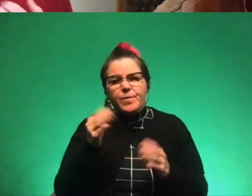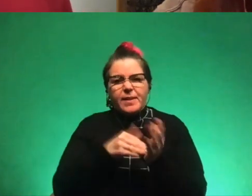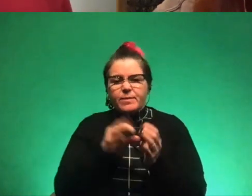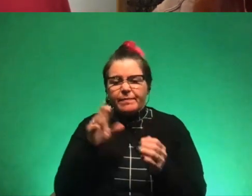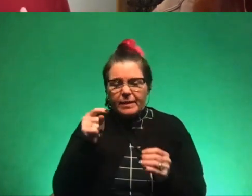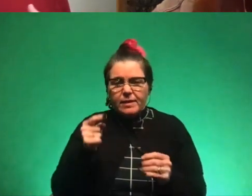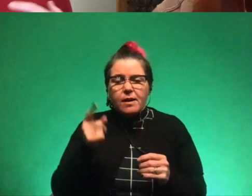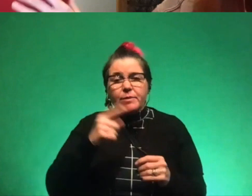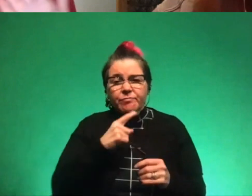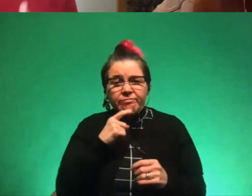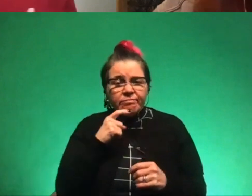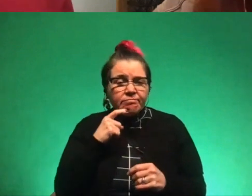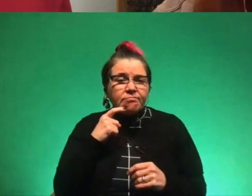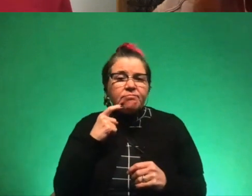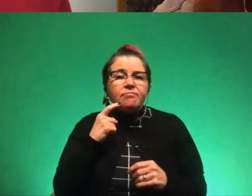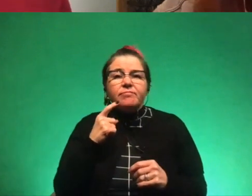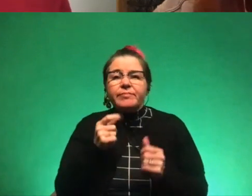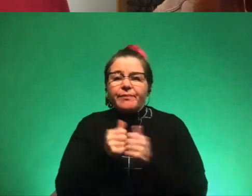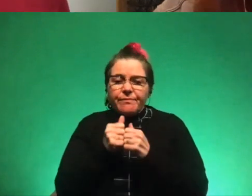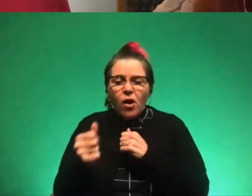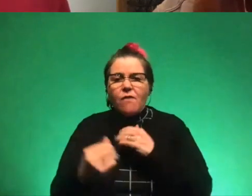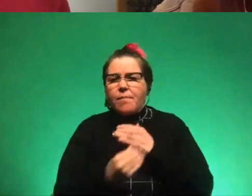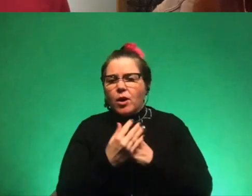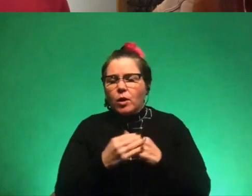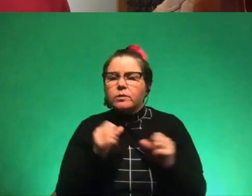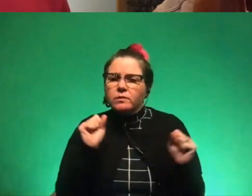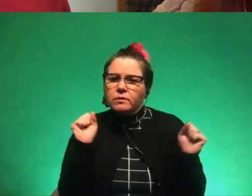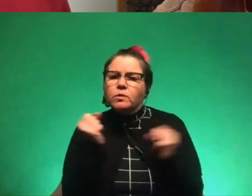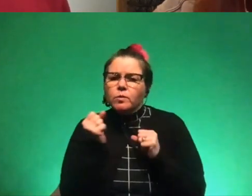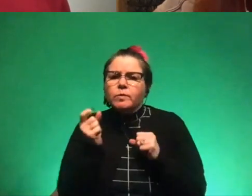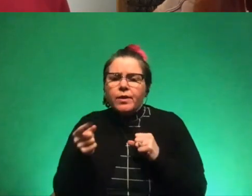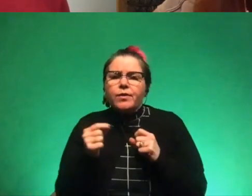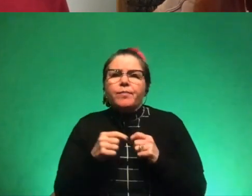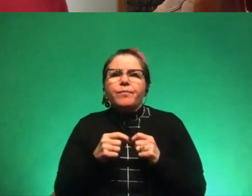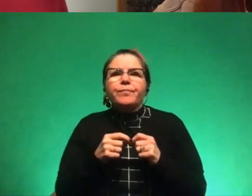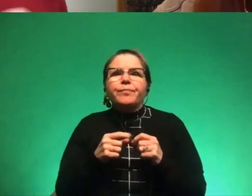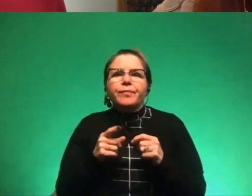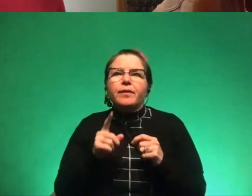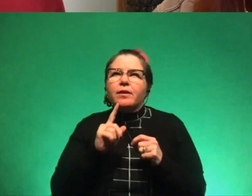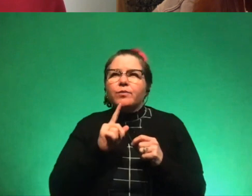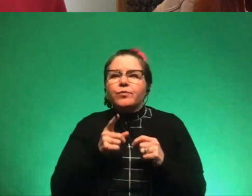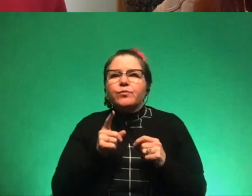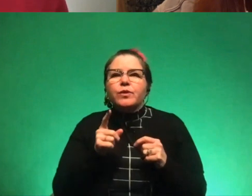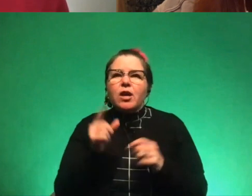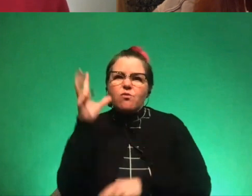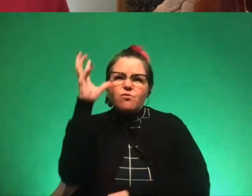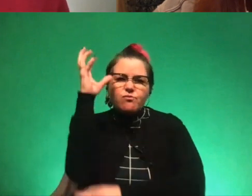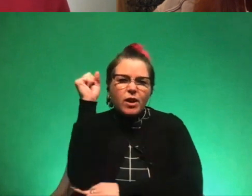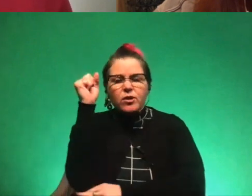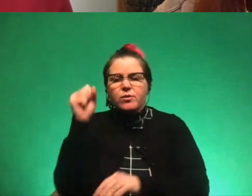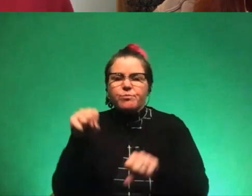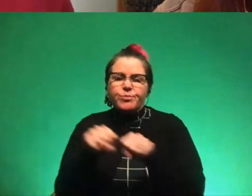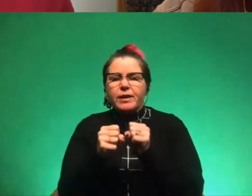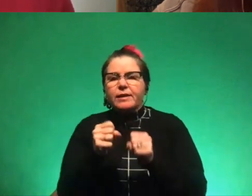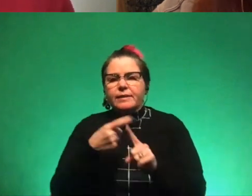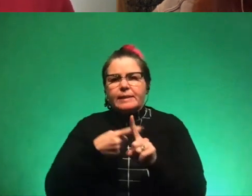It's very dry, it's a long way from the coast, and that's incredibly cold. And that's where those really like record-breaking temperatures that you